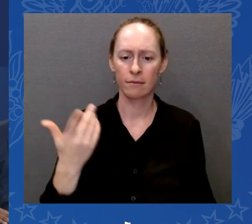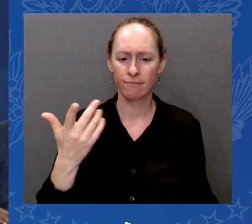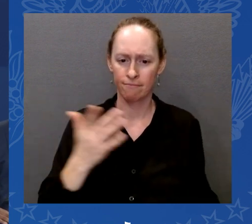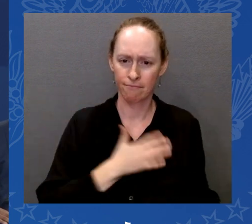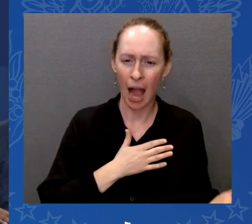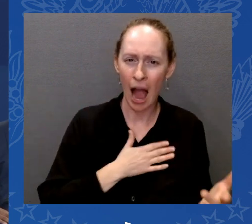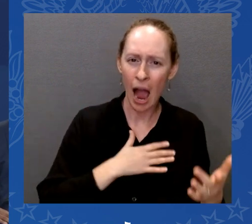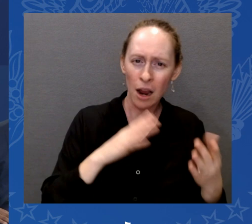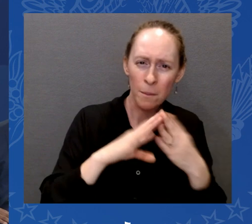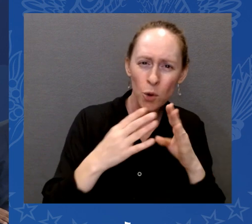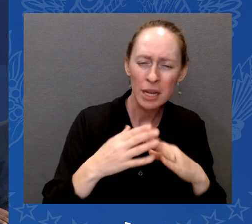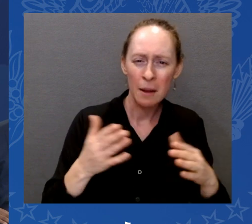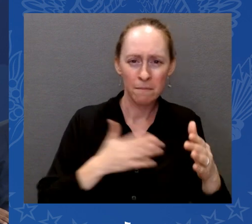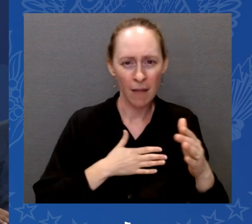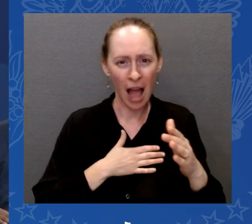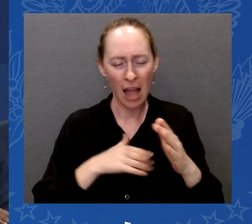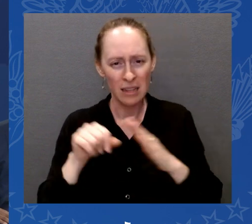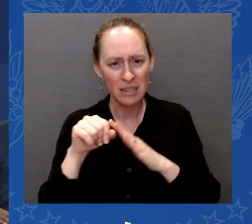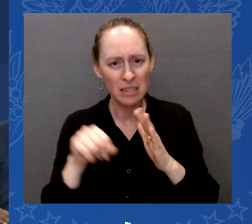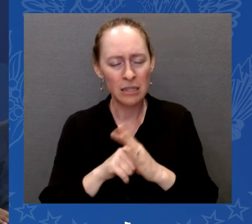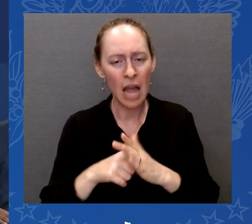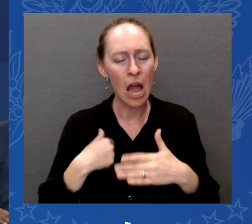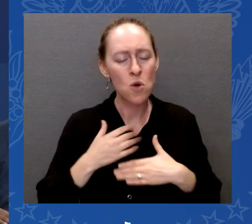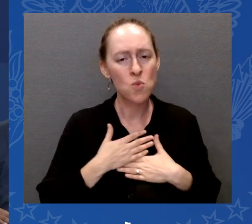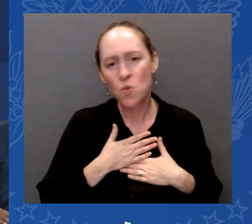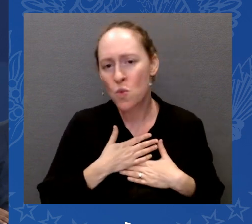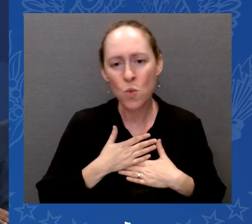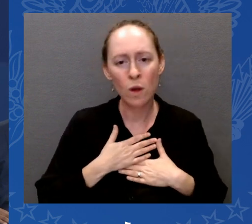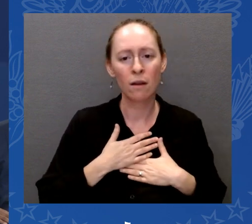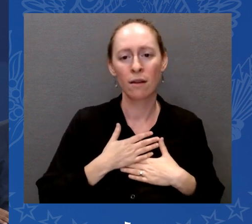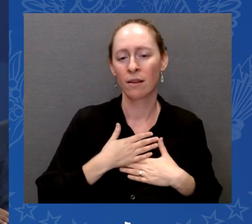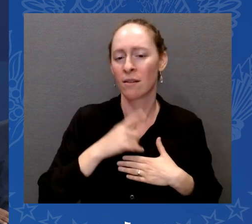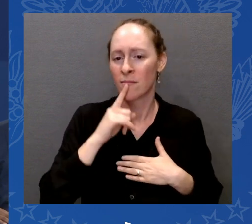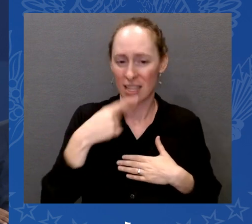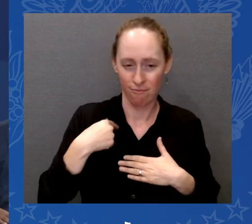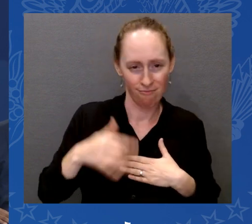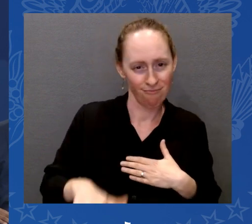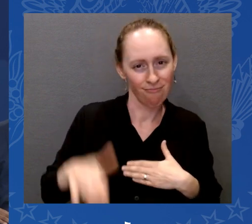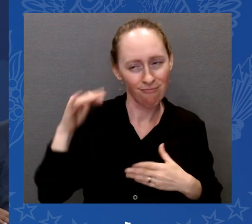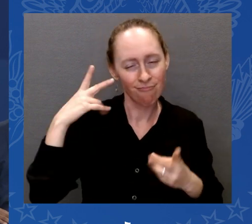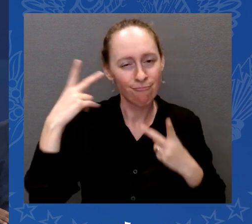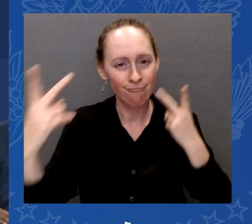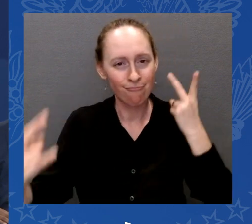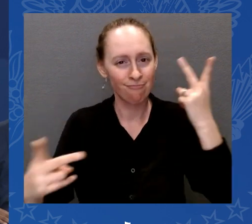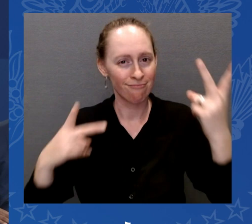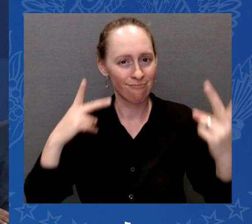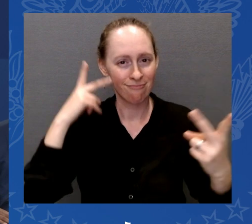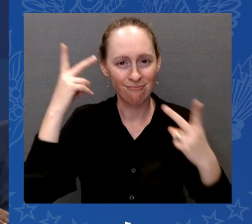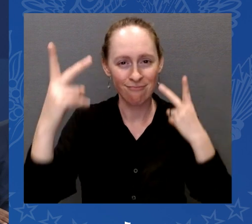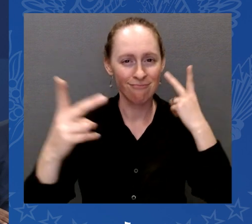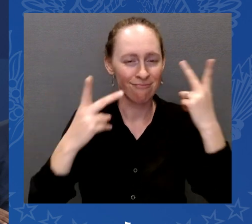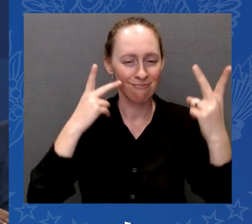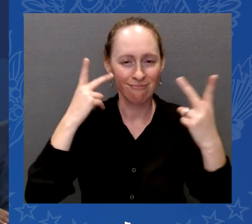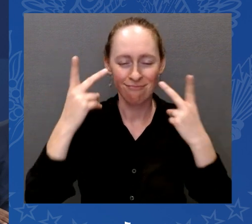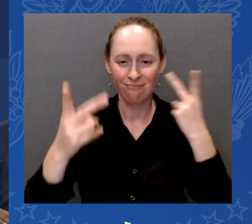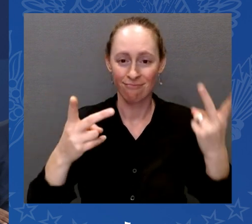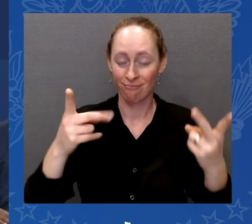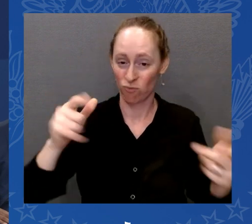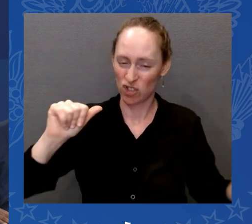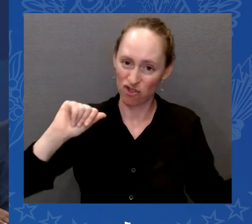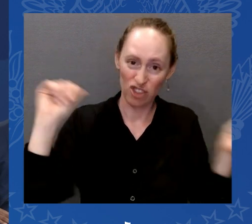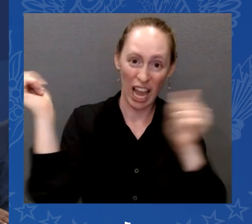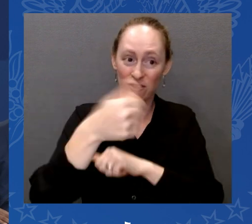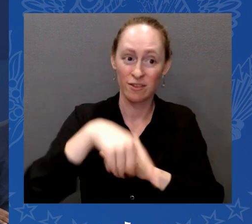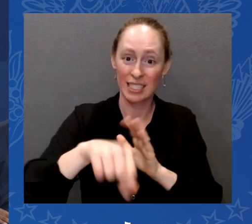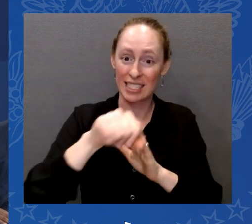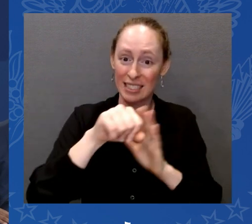for, because you transformed a state that for a while had given up believing in itself. So Sanjay, to you and